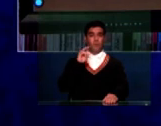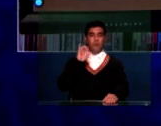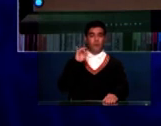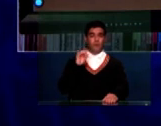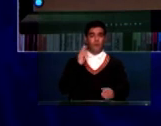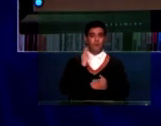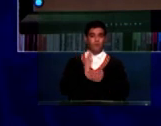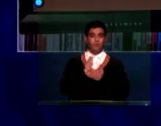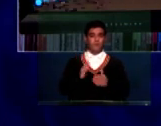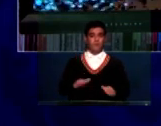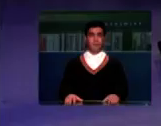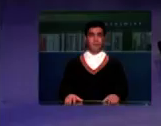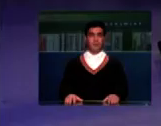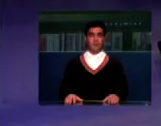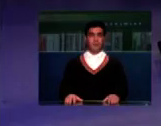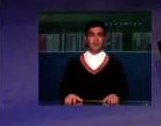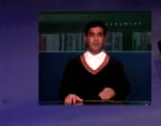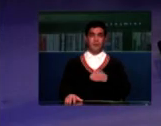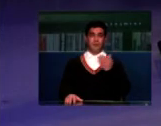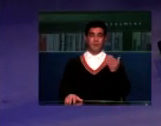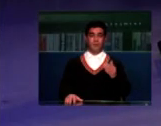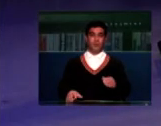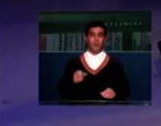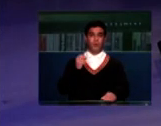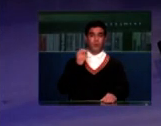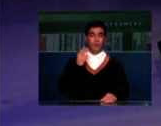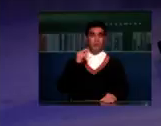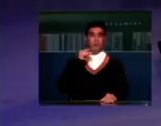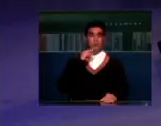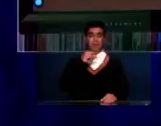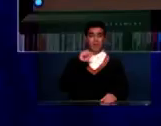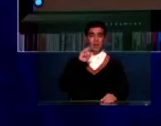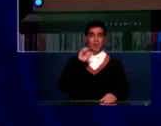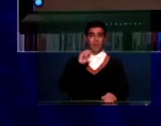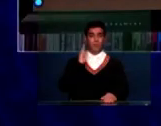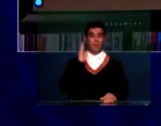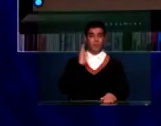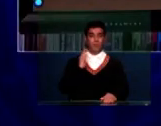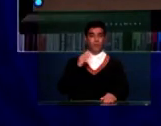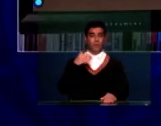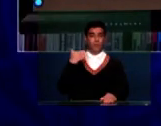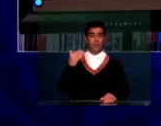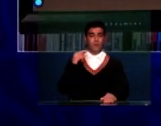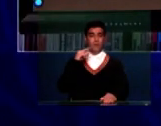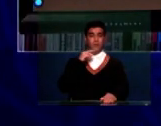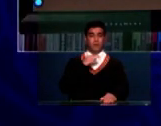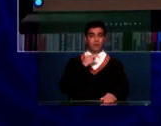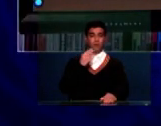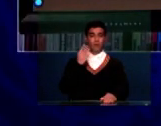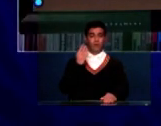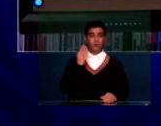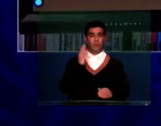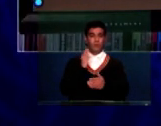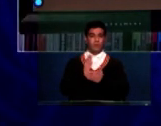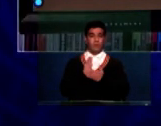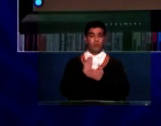atomi hosil bo'ldi. Chap tomonda 12ta kislorod atomi mavjud bo'lib, o'ng tomonda esa 4ta kislorod atomi